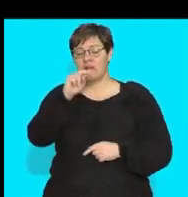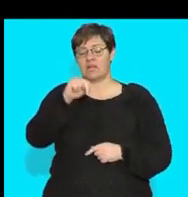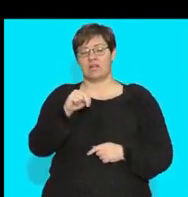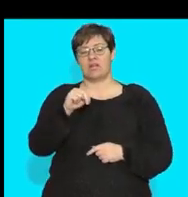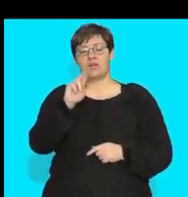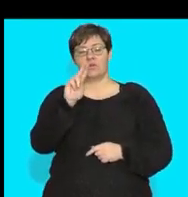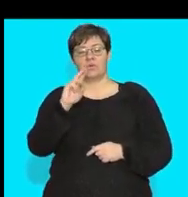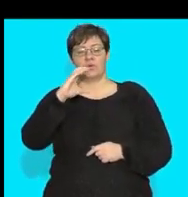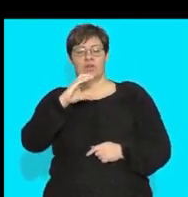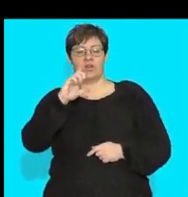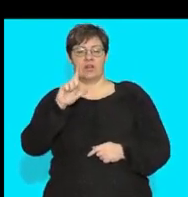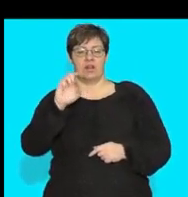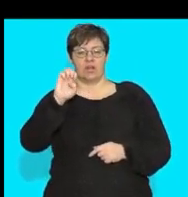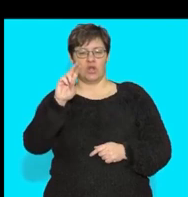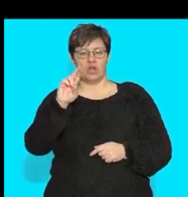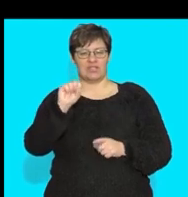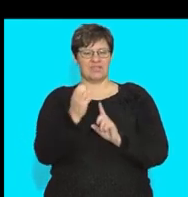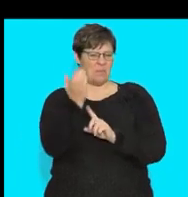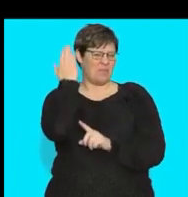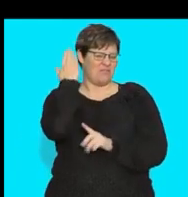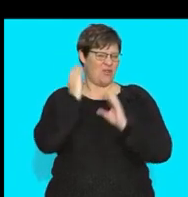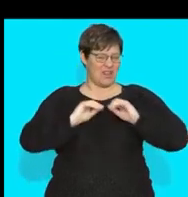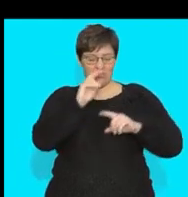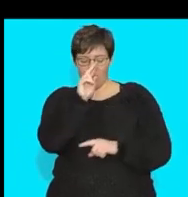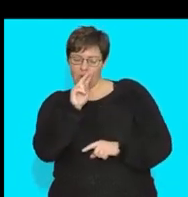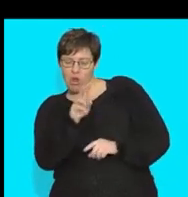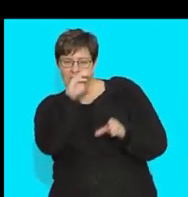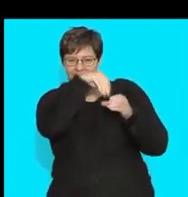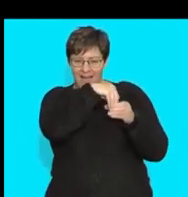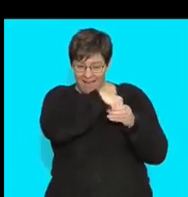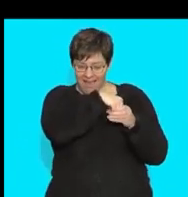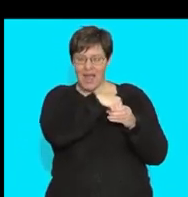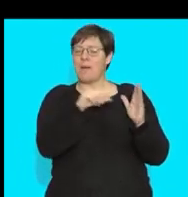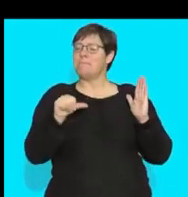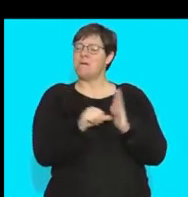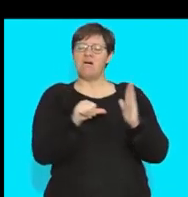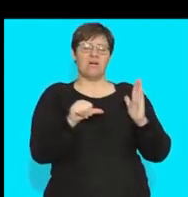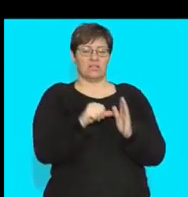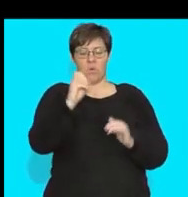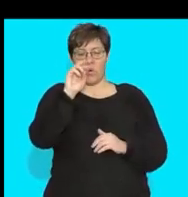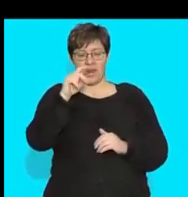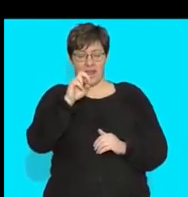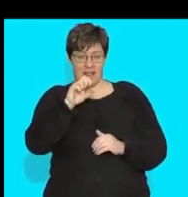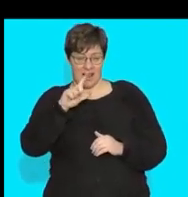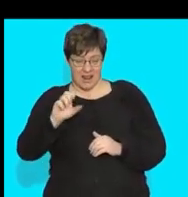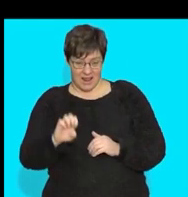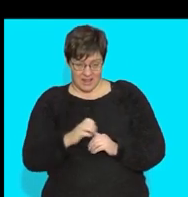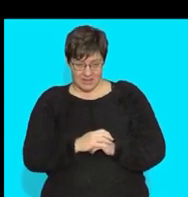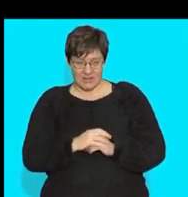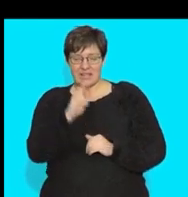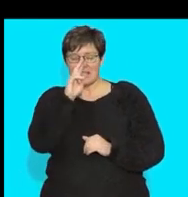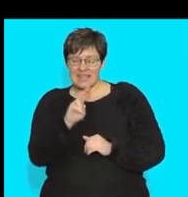nucleus. That was the last lesson. We looked at this organelle. It's the most important organelle. You see here's